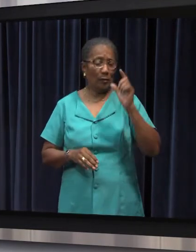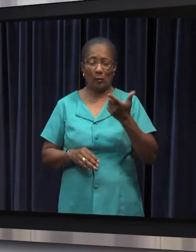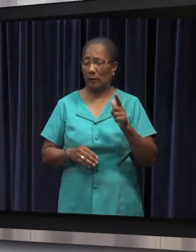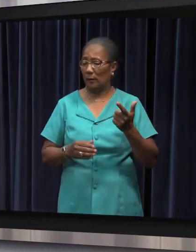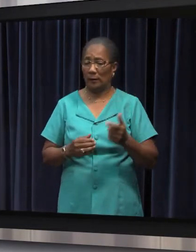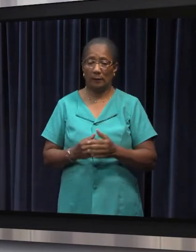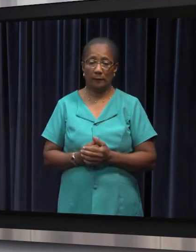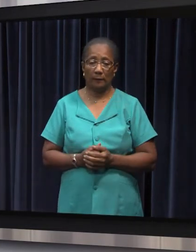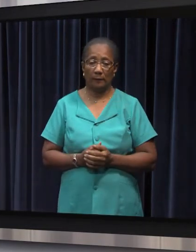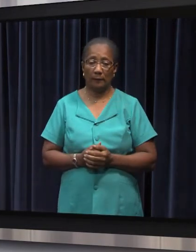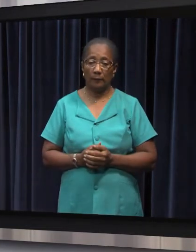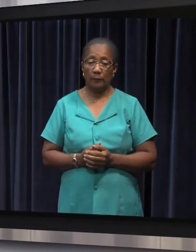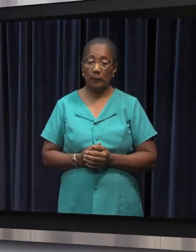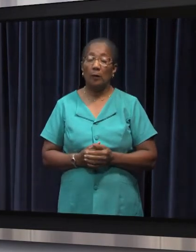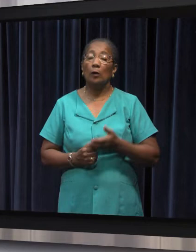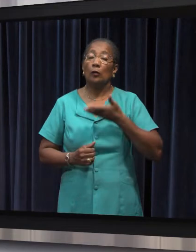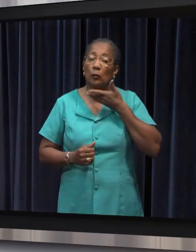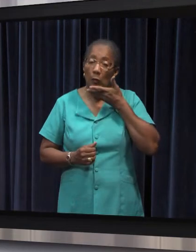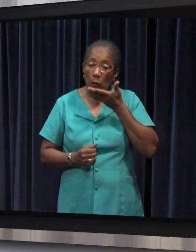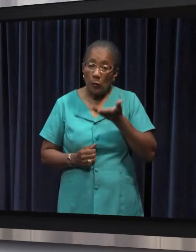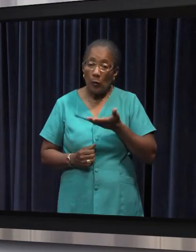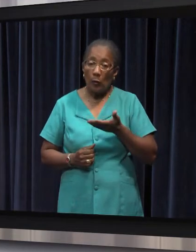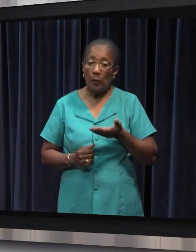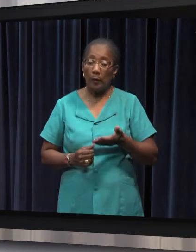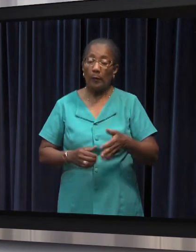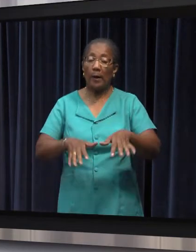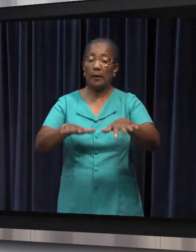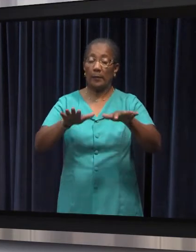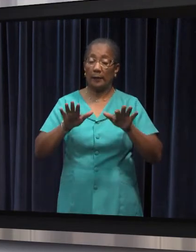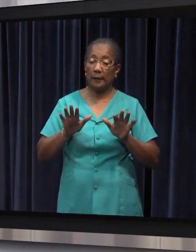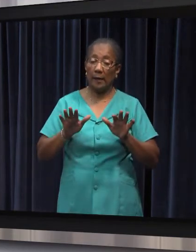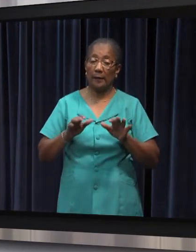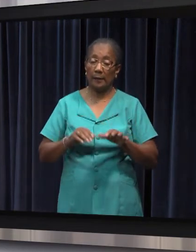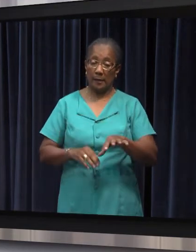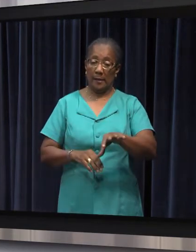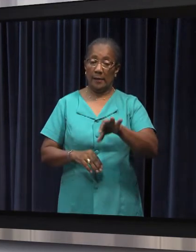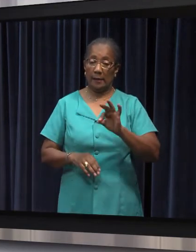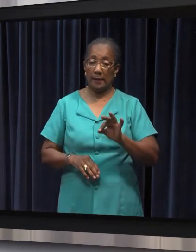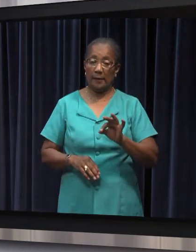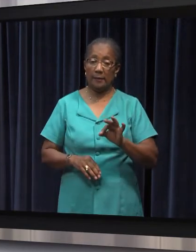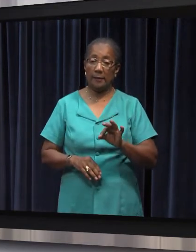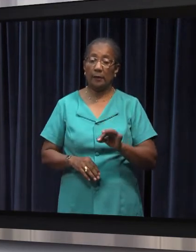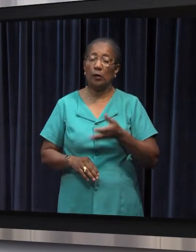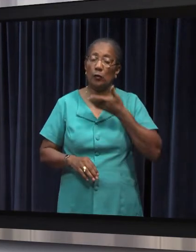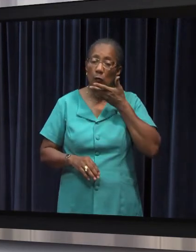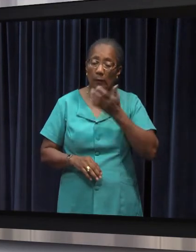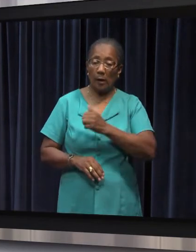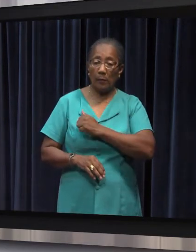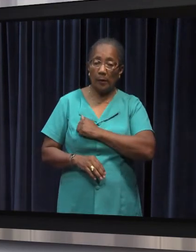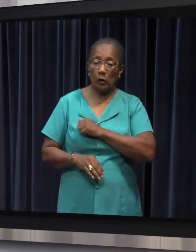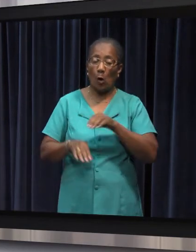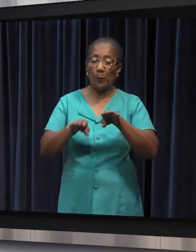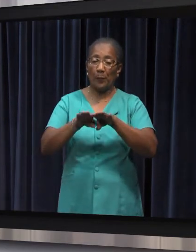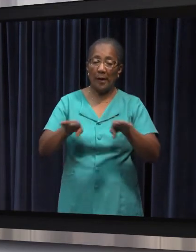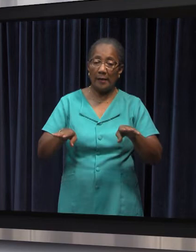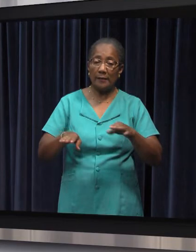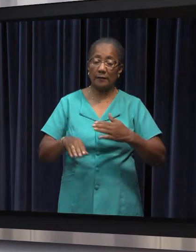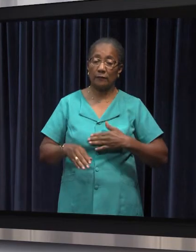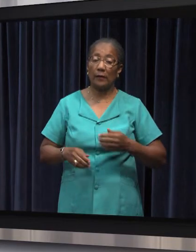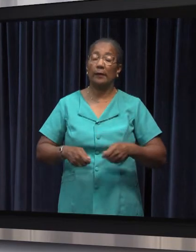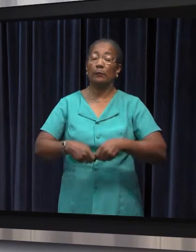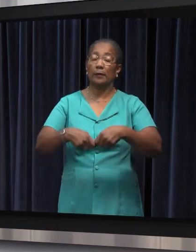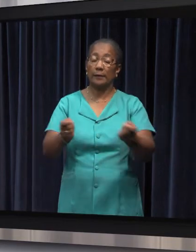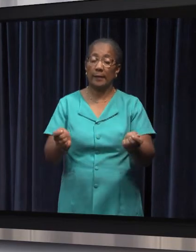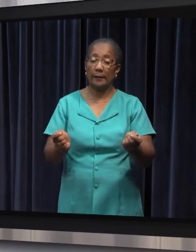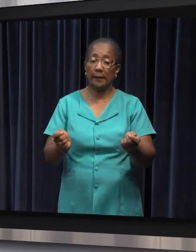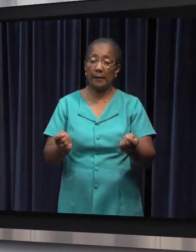represent themselves to the Youth Parliament. The Youth Parliament chooses the youth ambassadors based